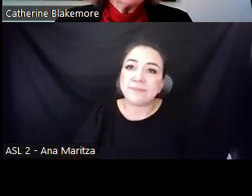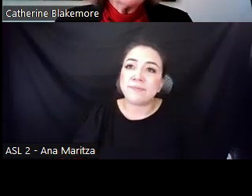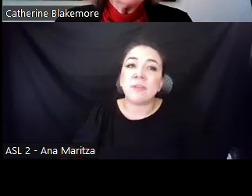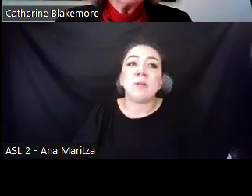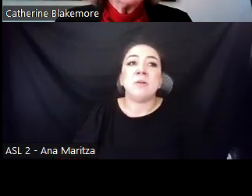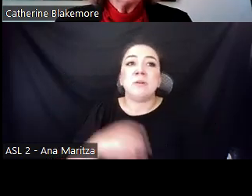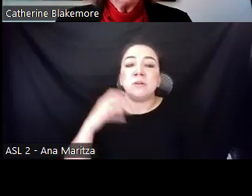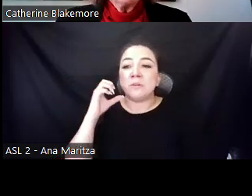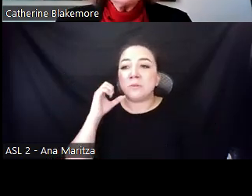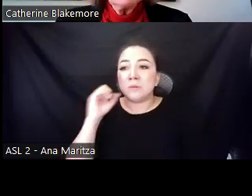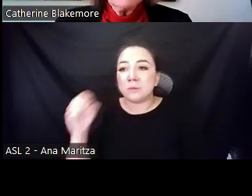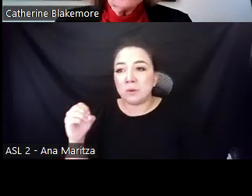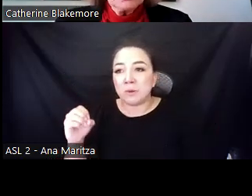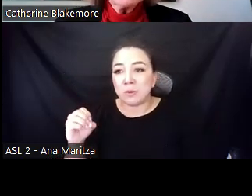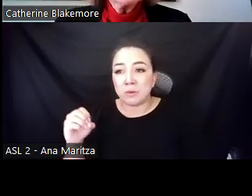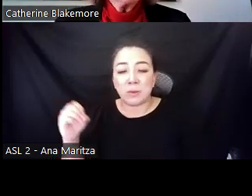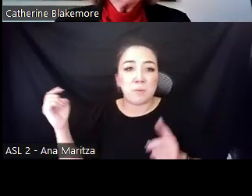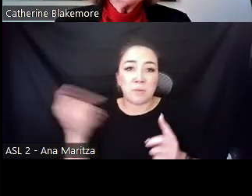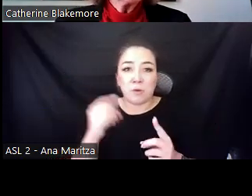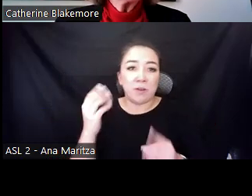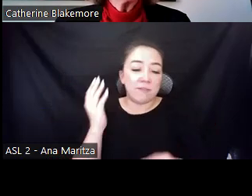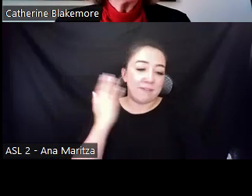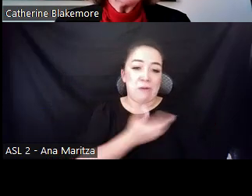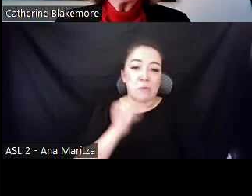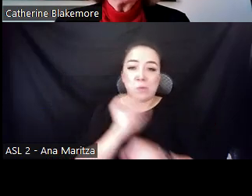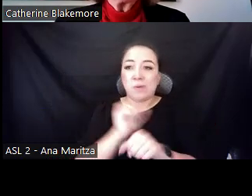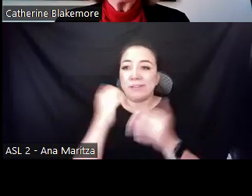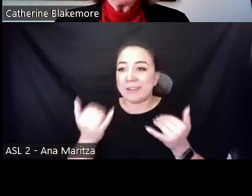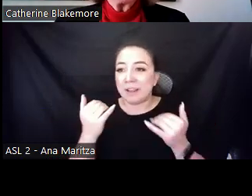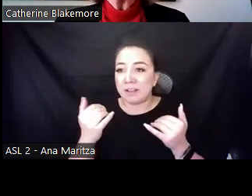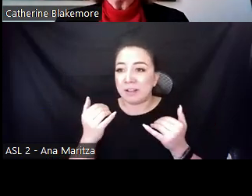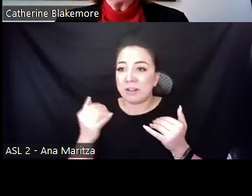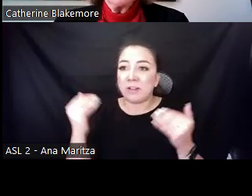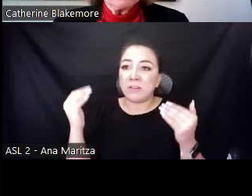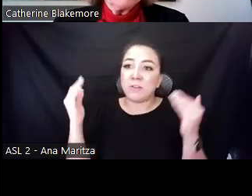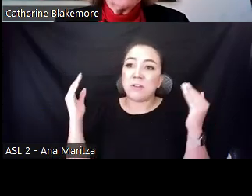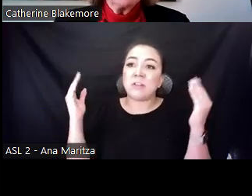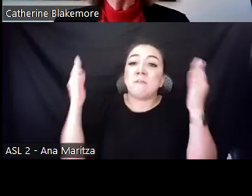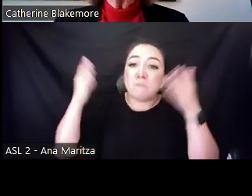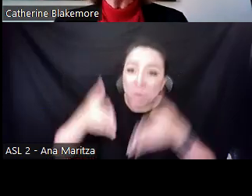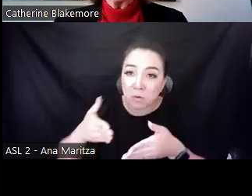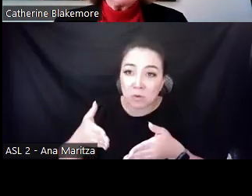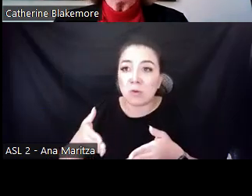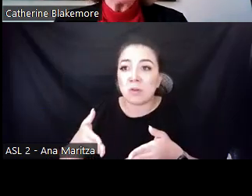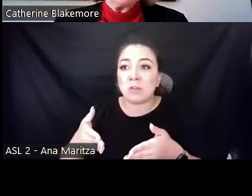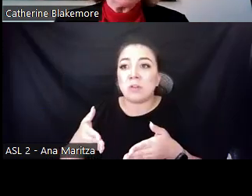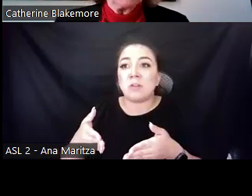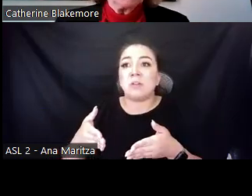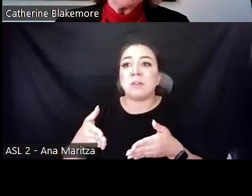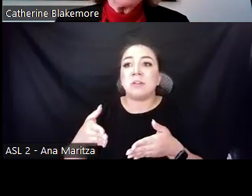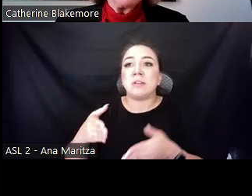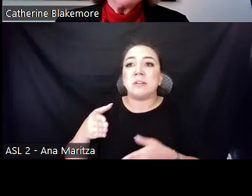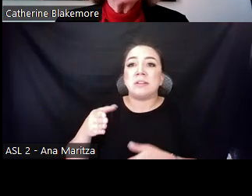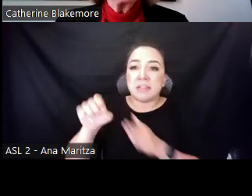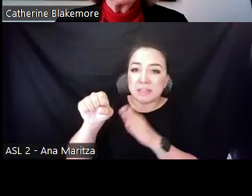So the point of our work today is to focus the state's future